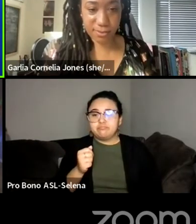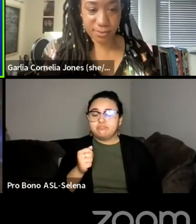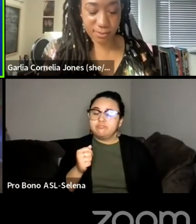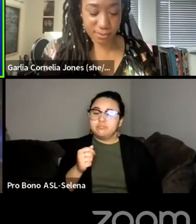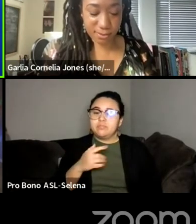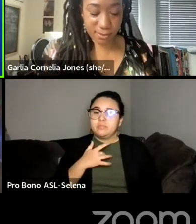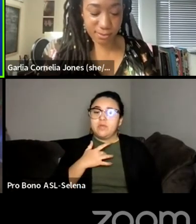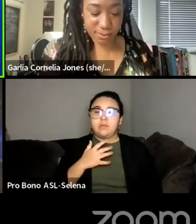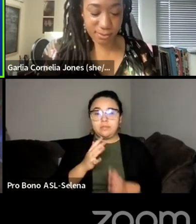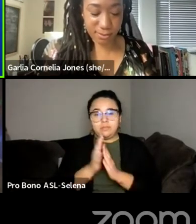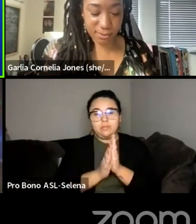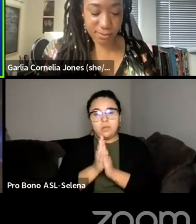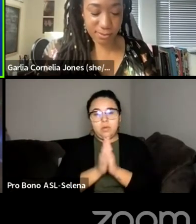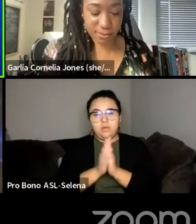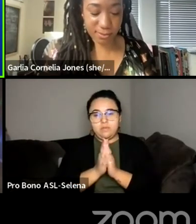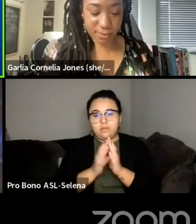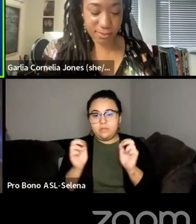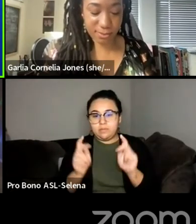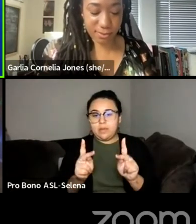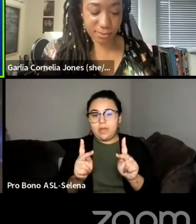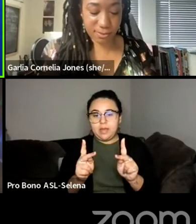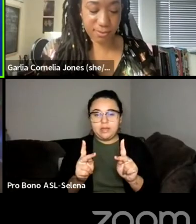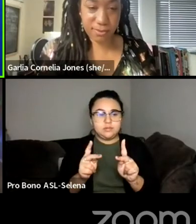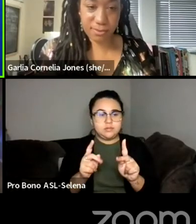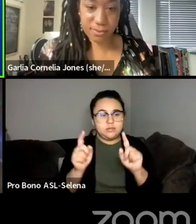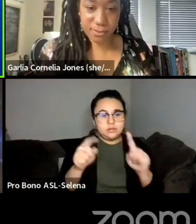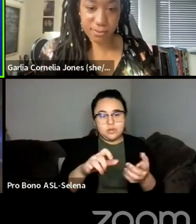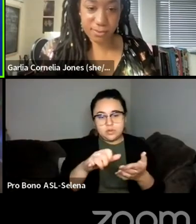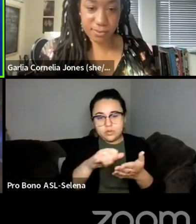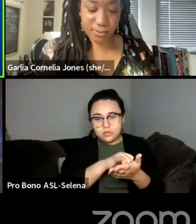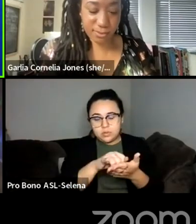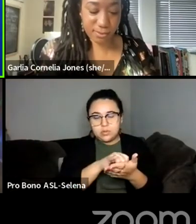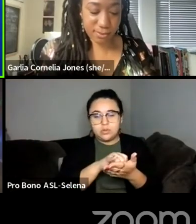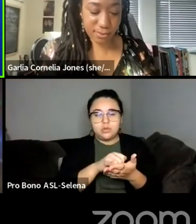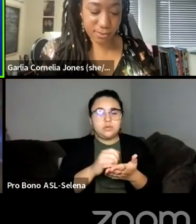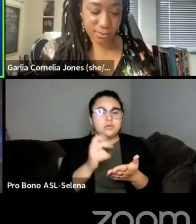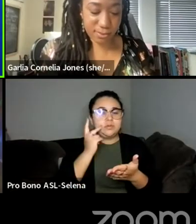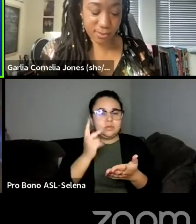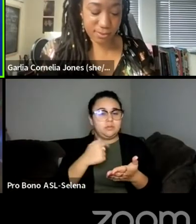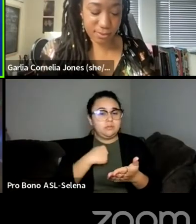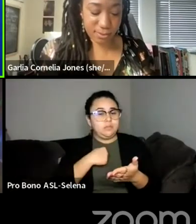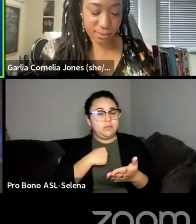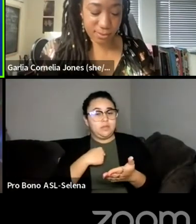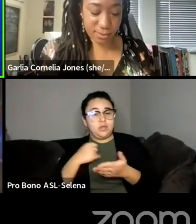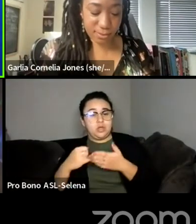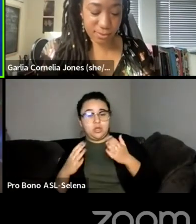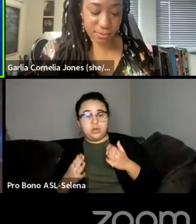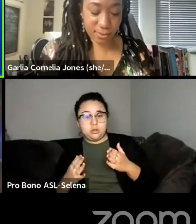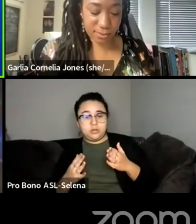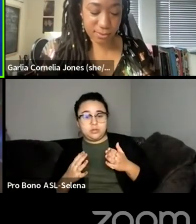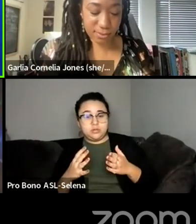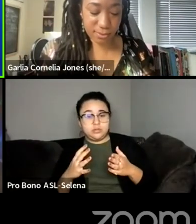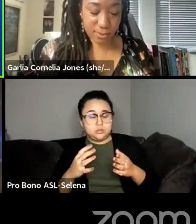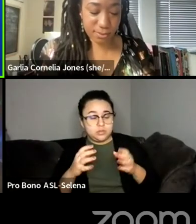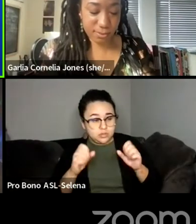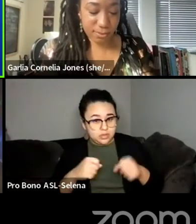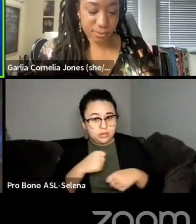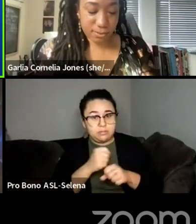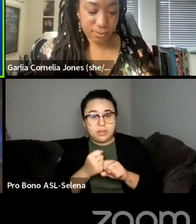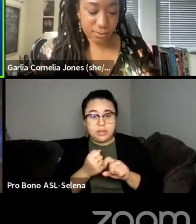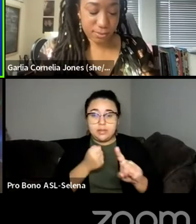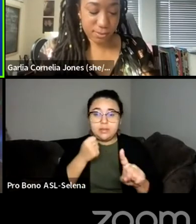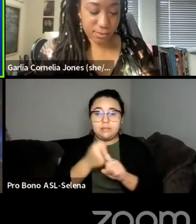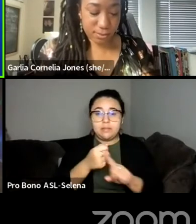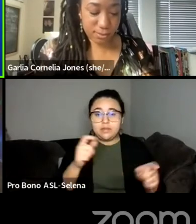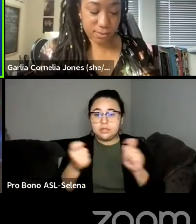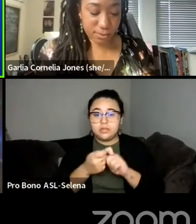motivated to come back to New York and see how I as an artist can create change or how